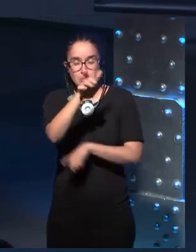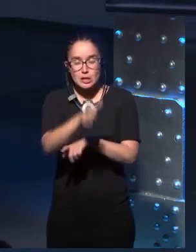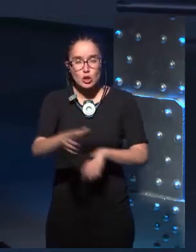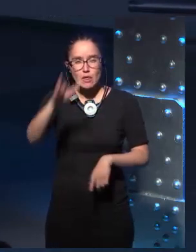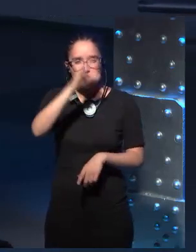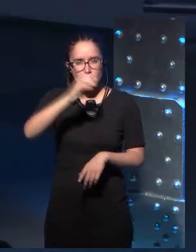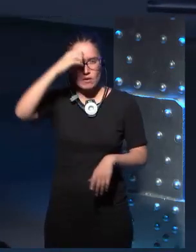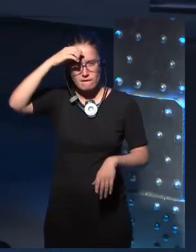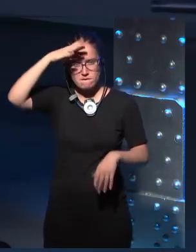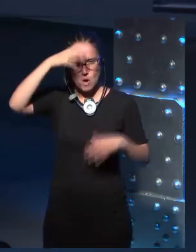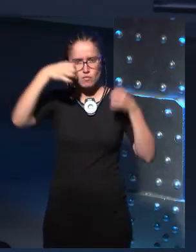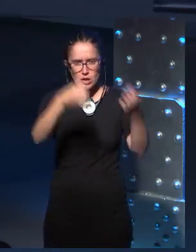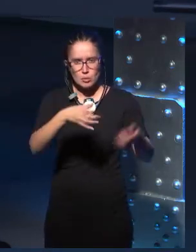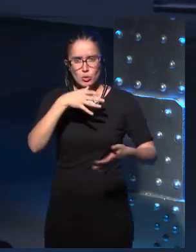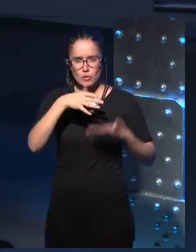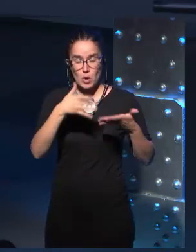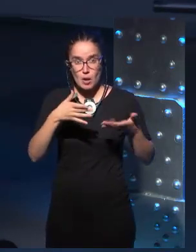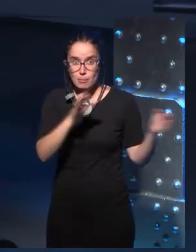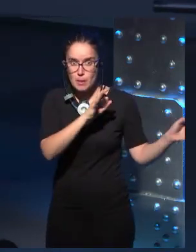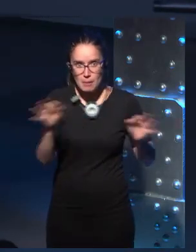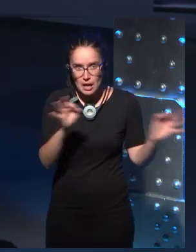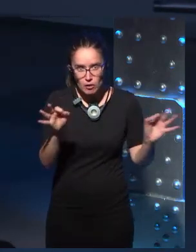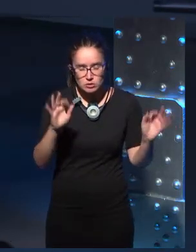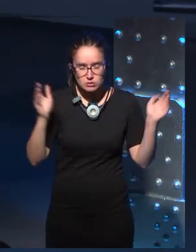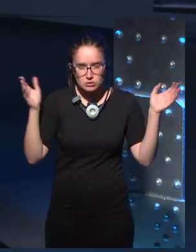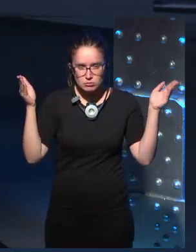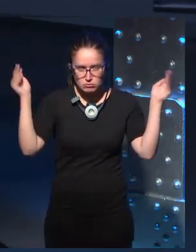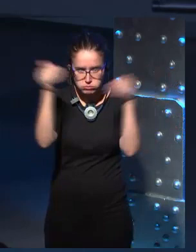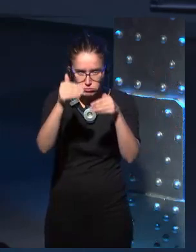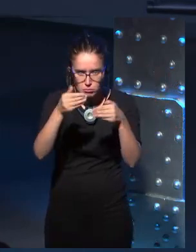intelligent. You ready? You have to concentrate, okay?